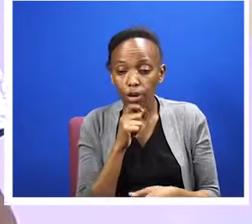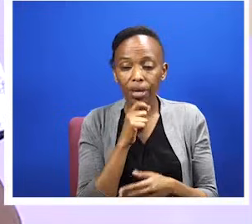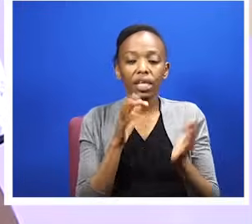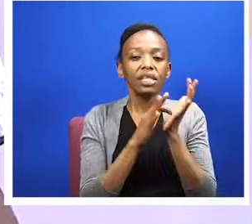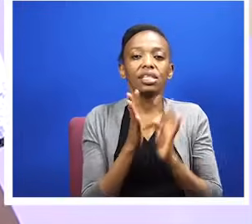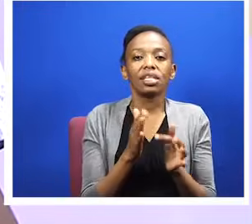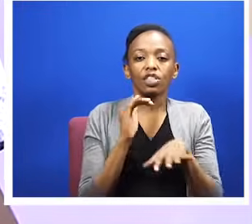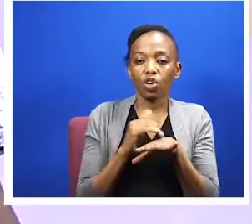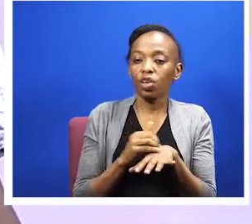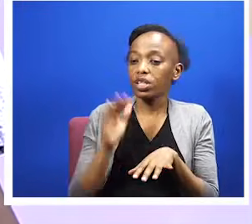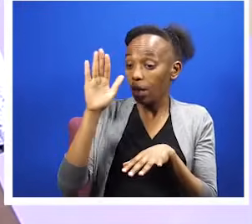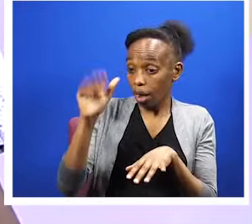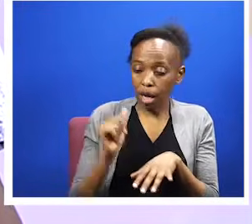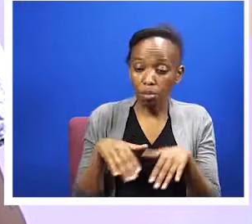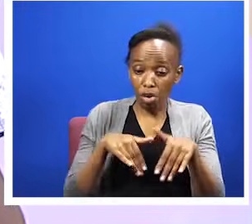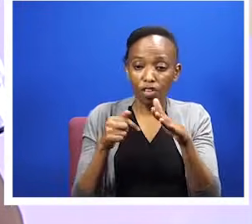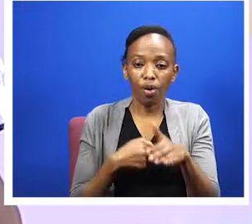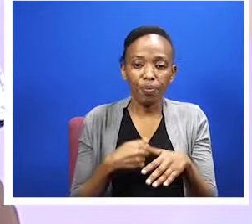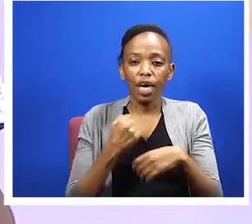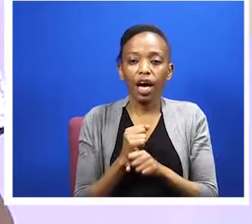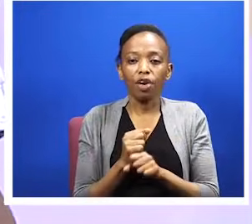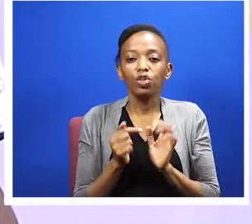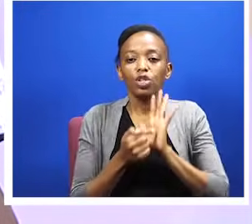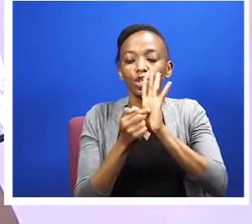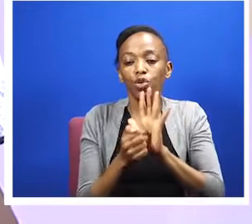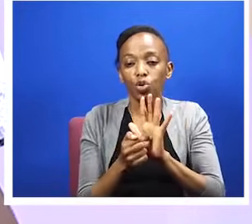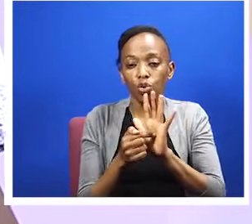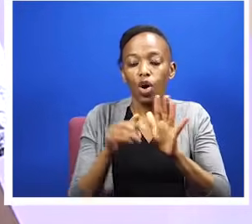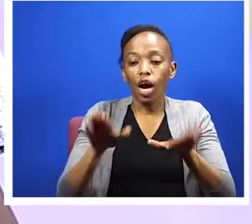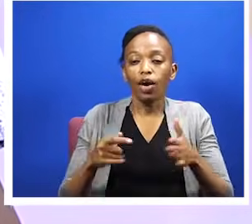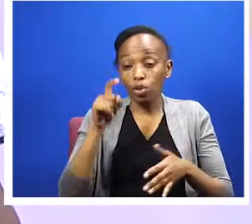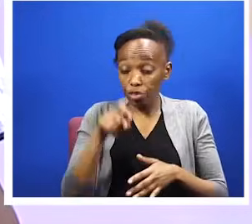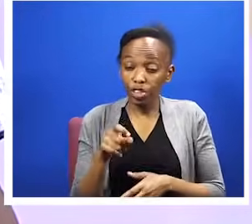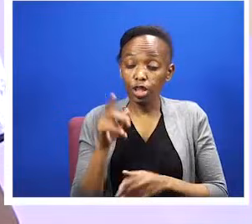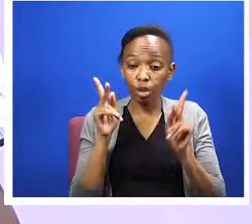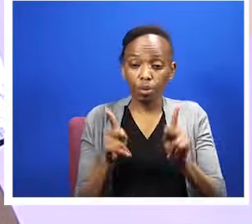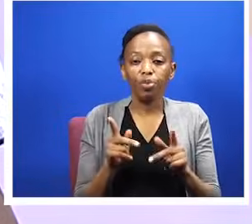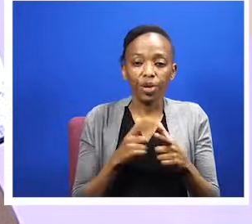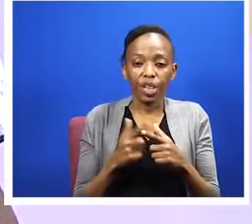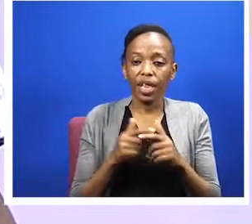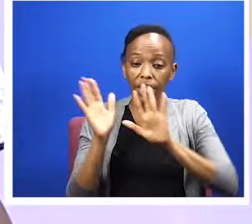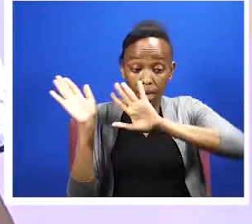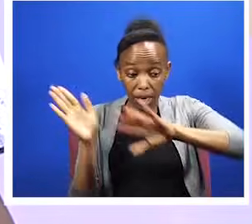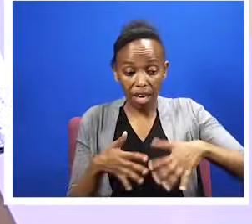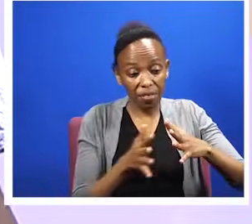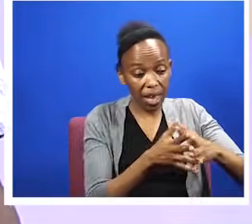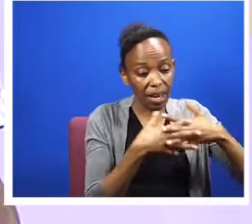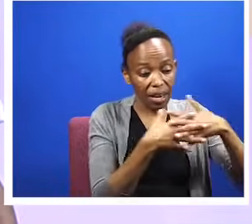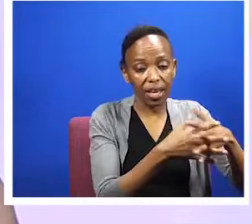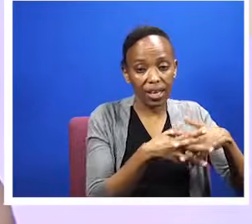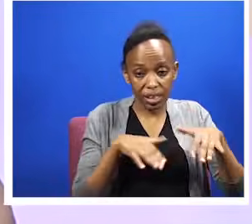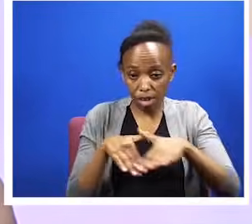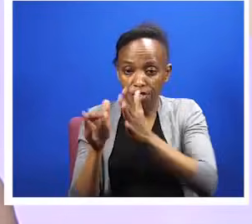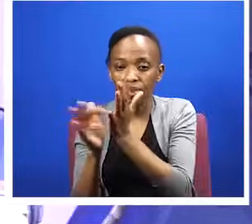them, come, follow me. I will show you how to fish people. And they actually left their nets and